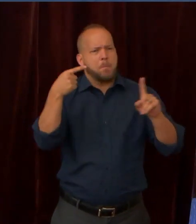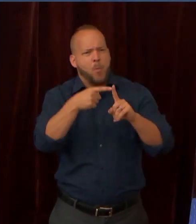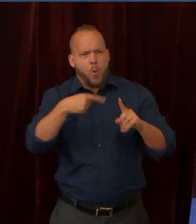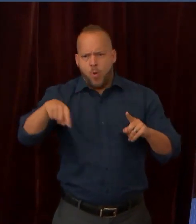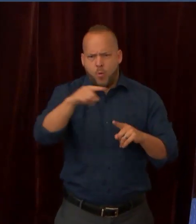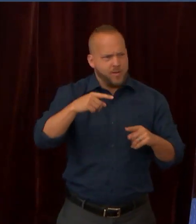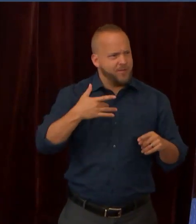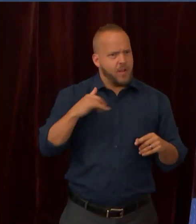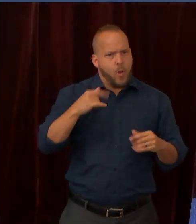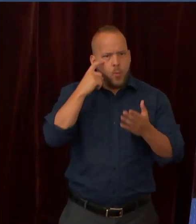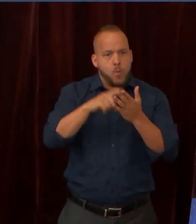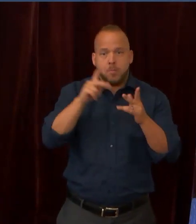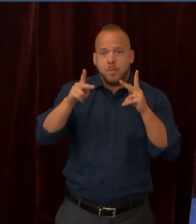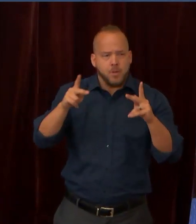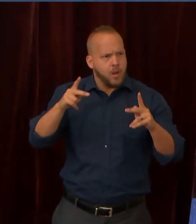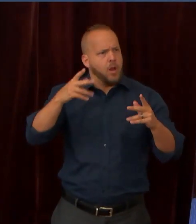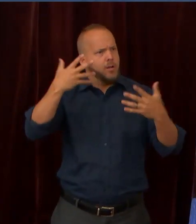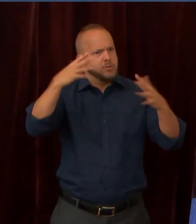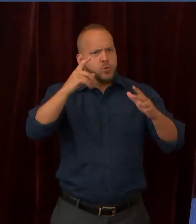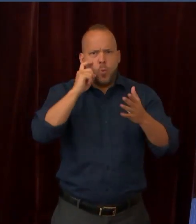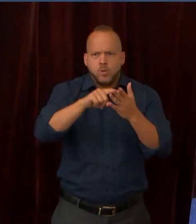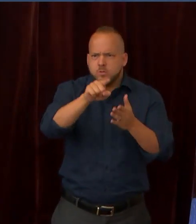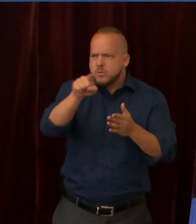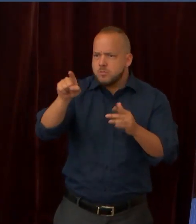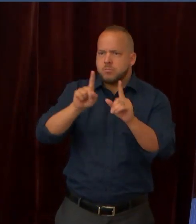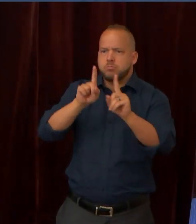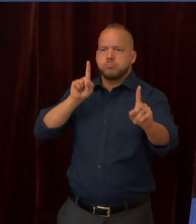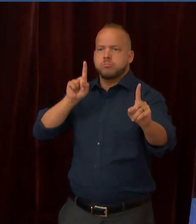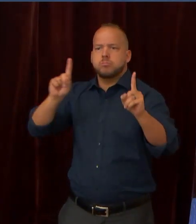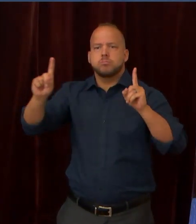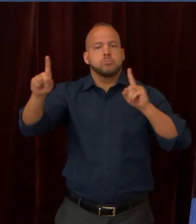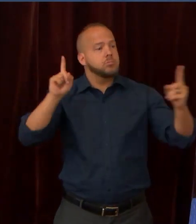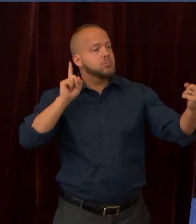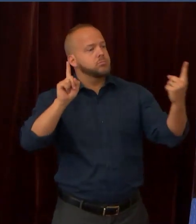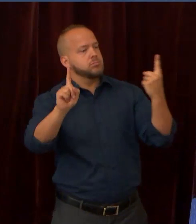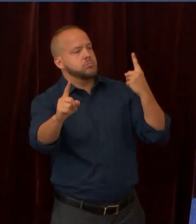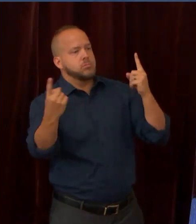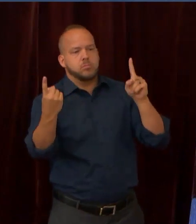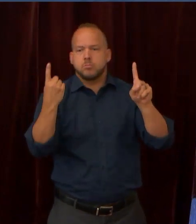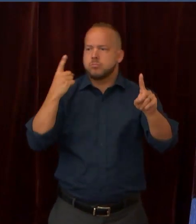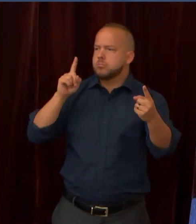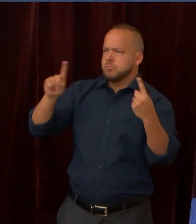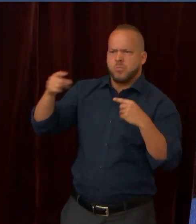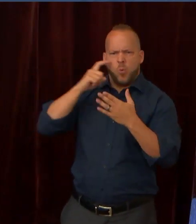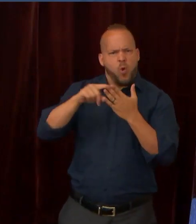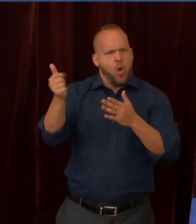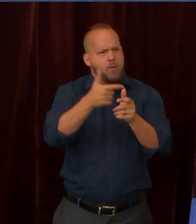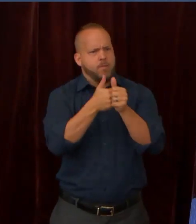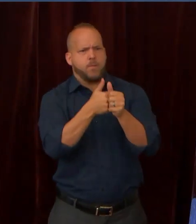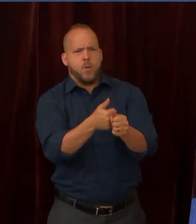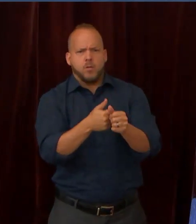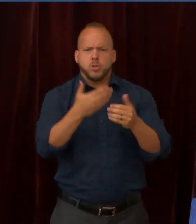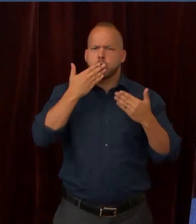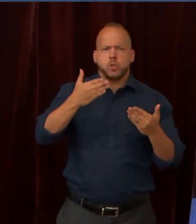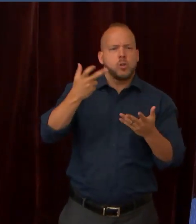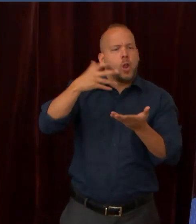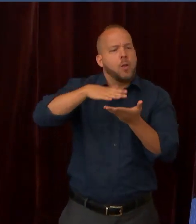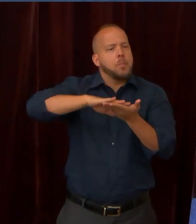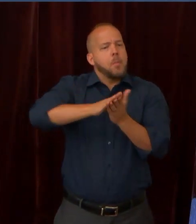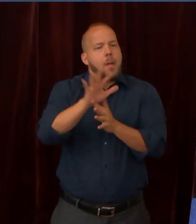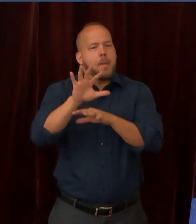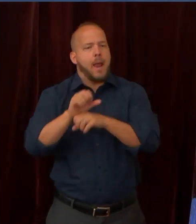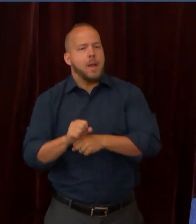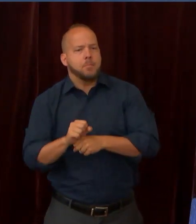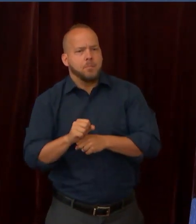social setting. They are using more masks. They're washing their hands. And so yesterday I